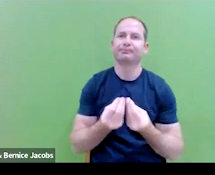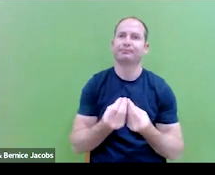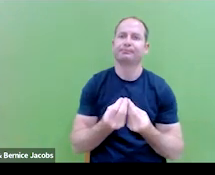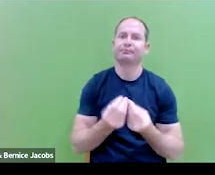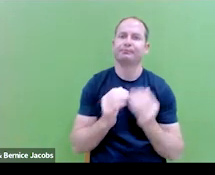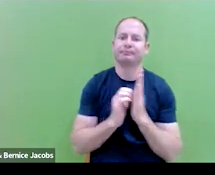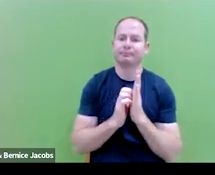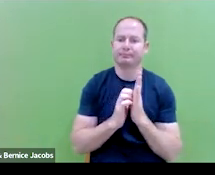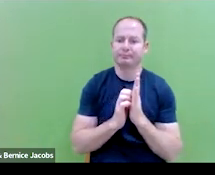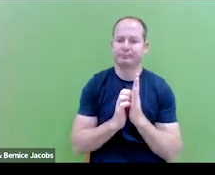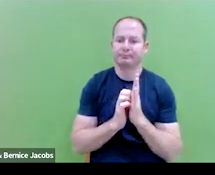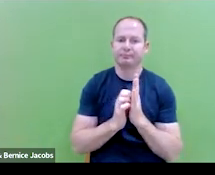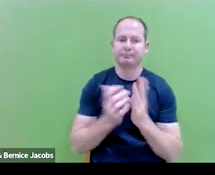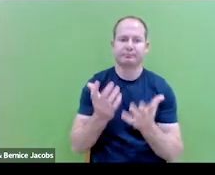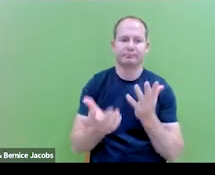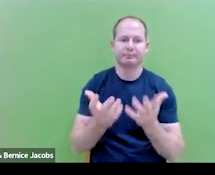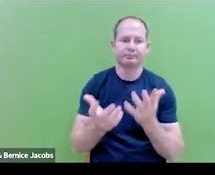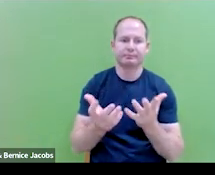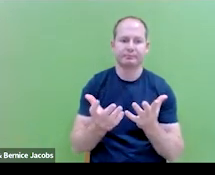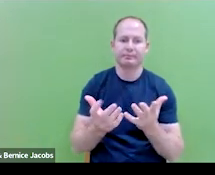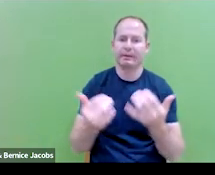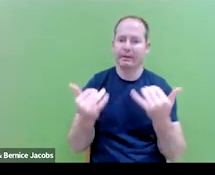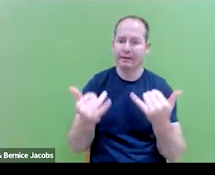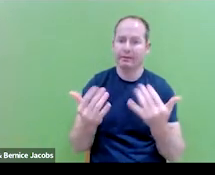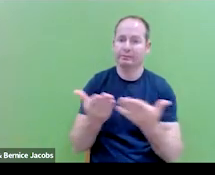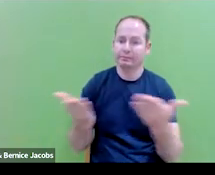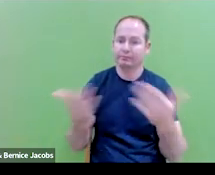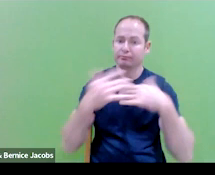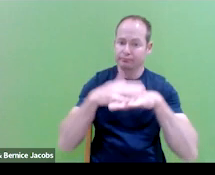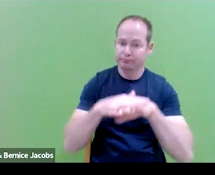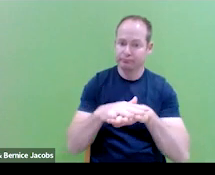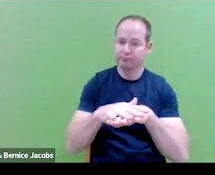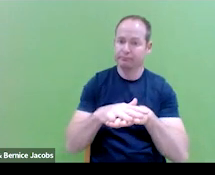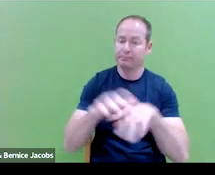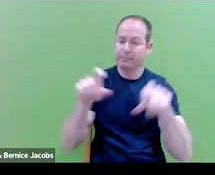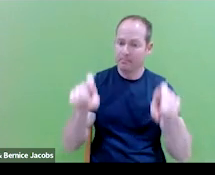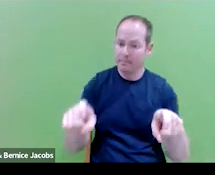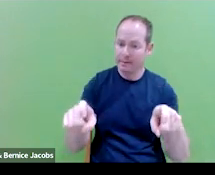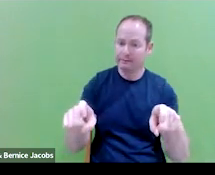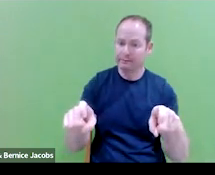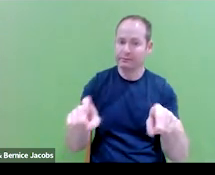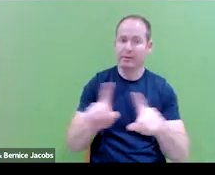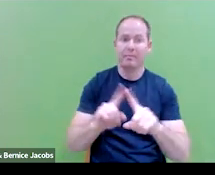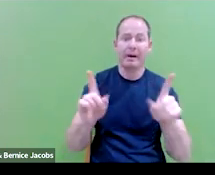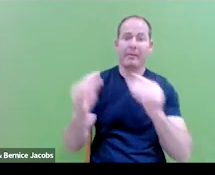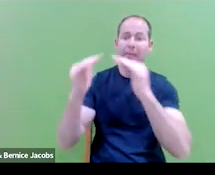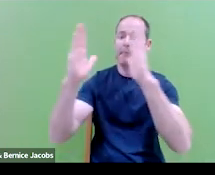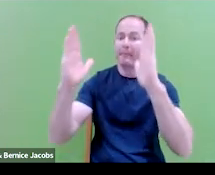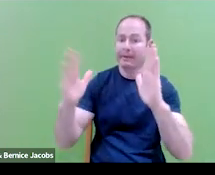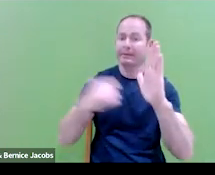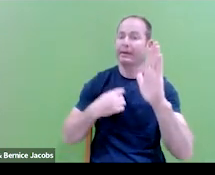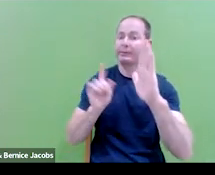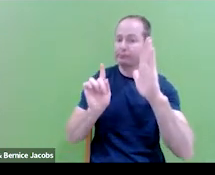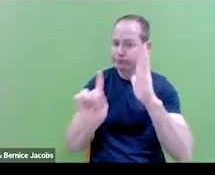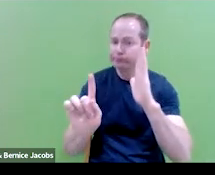paraplegic bathroom stuff now has to be included. However, I can't tell you how many buildings I've walked into where